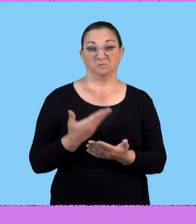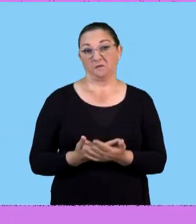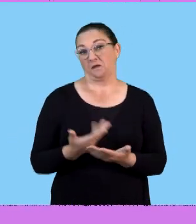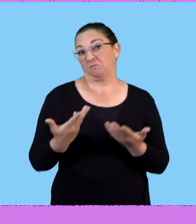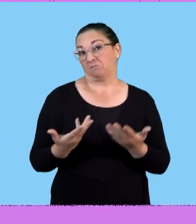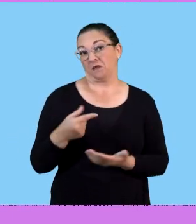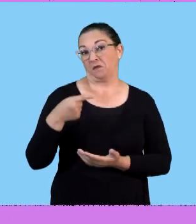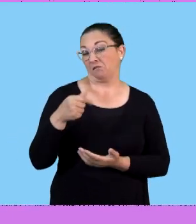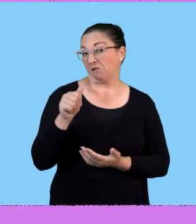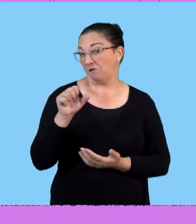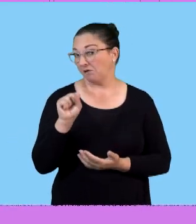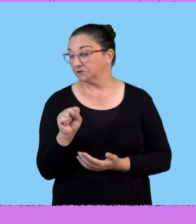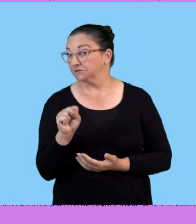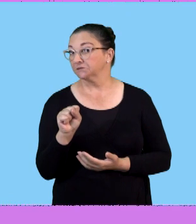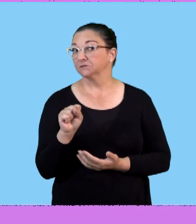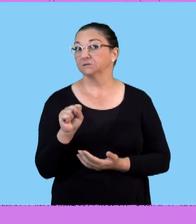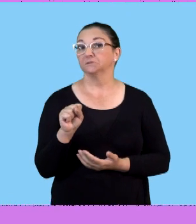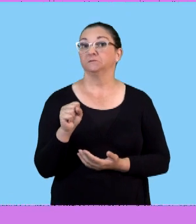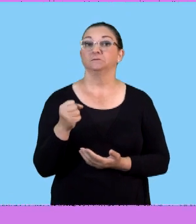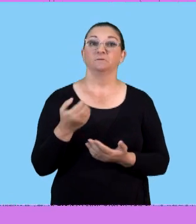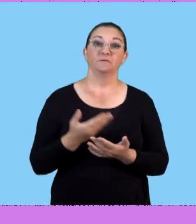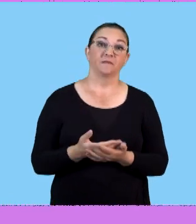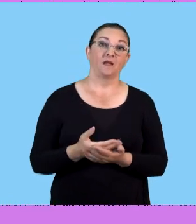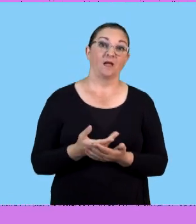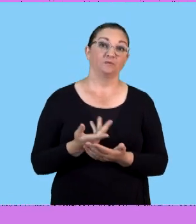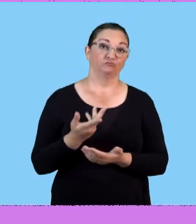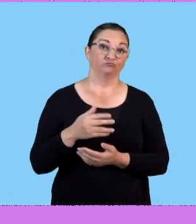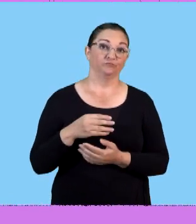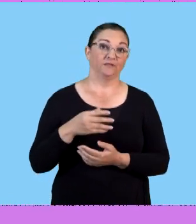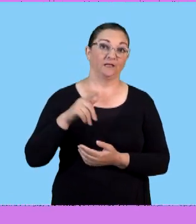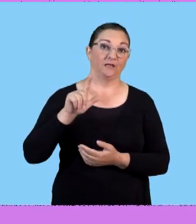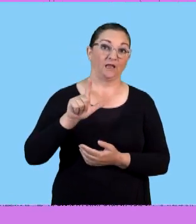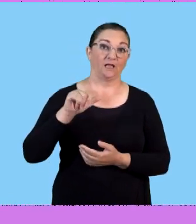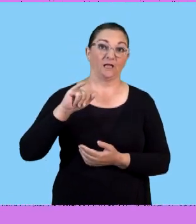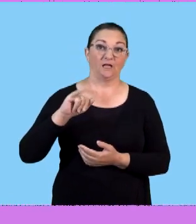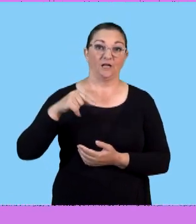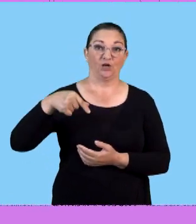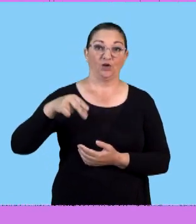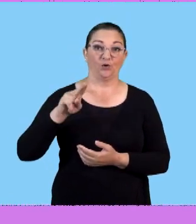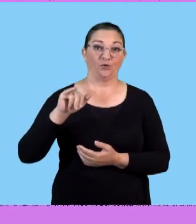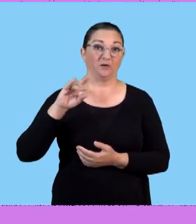right, by either can be gas, okay, it can be liquid,